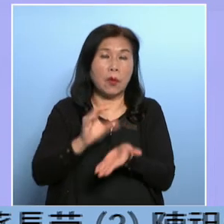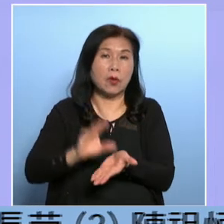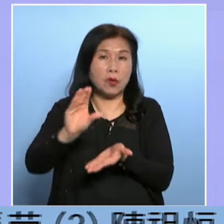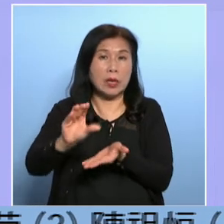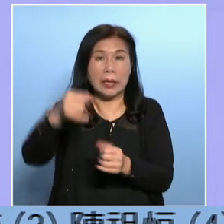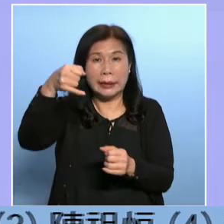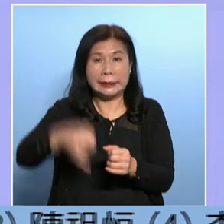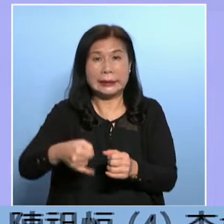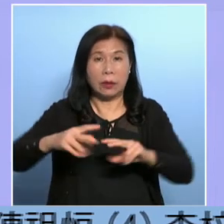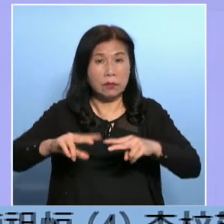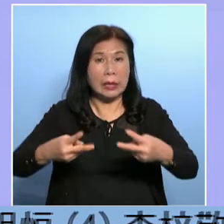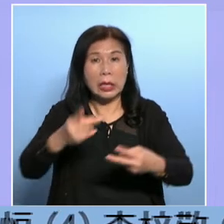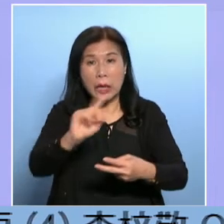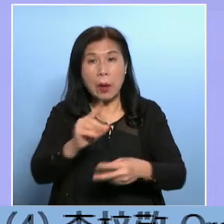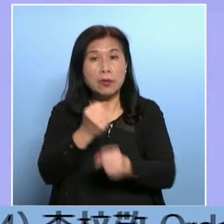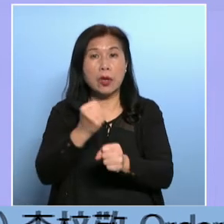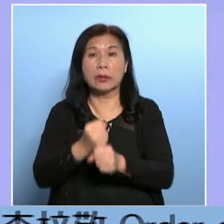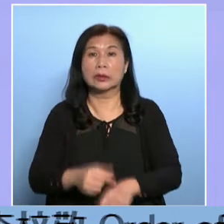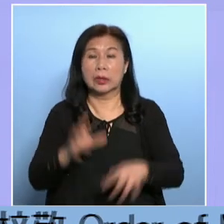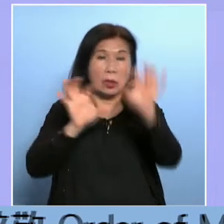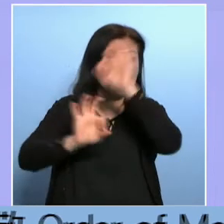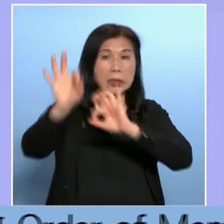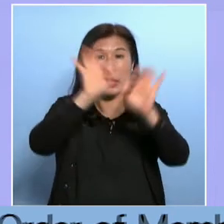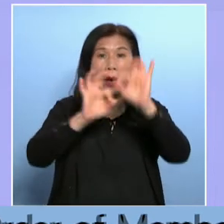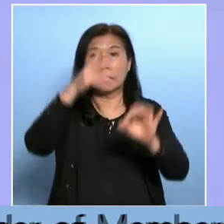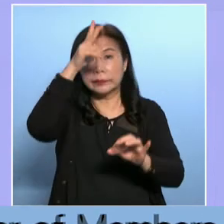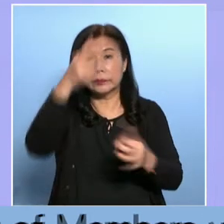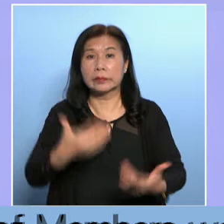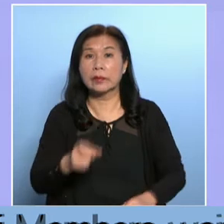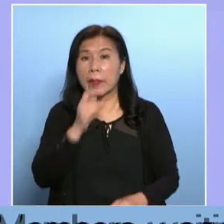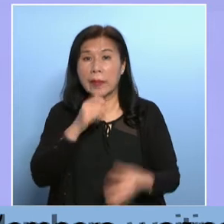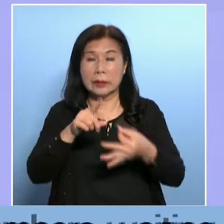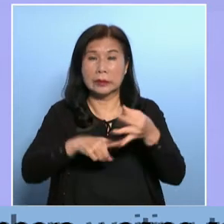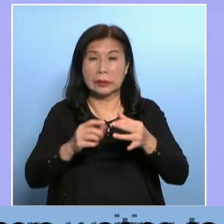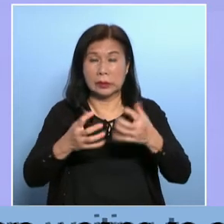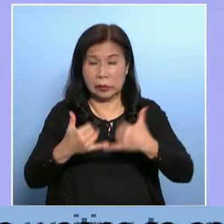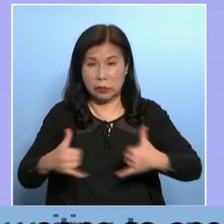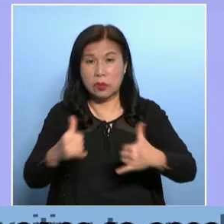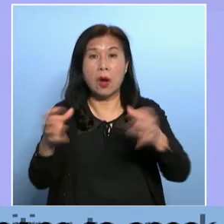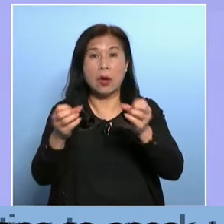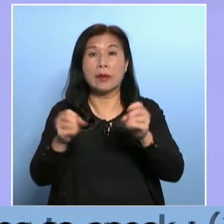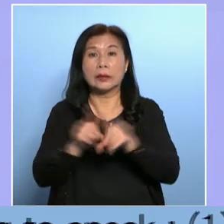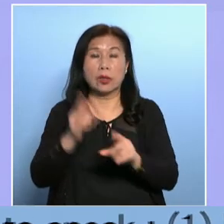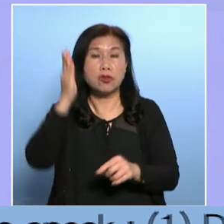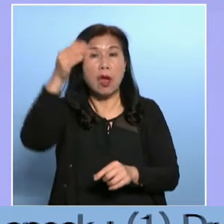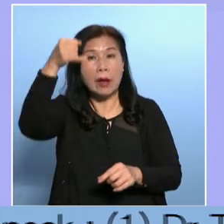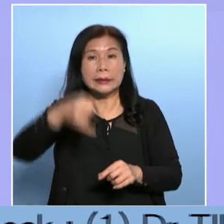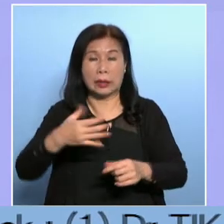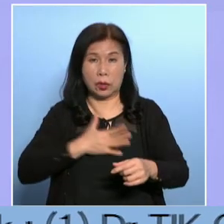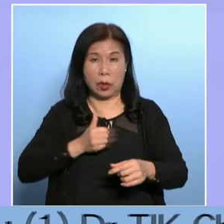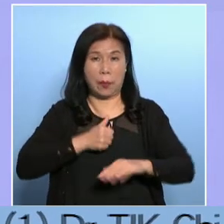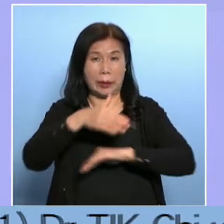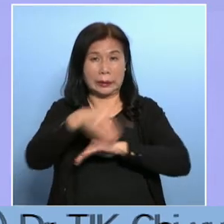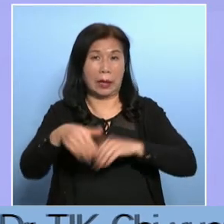it should allocate some resources for the future. The Singapore has set up a committee on the